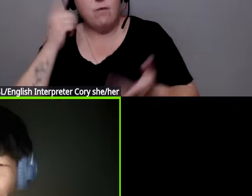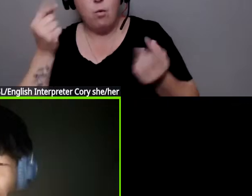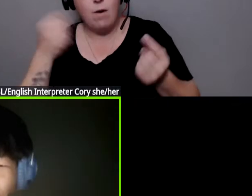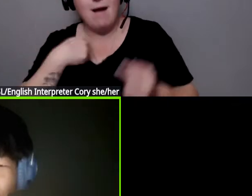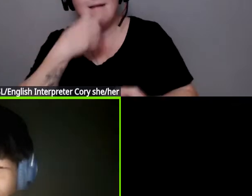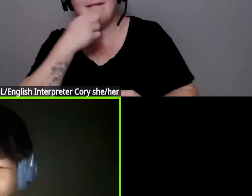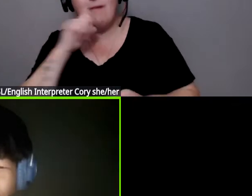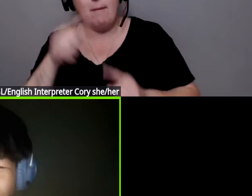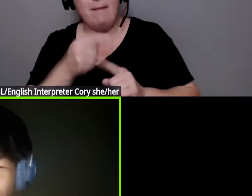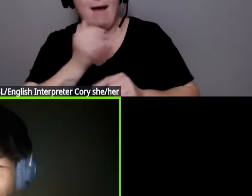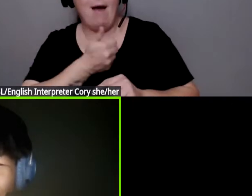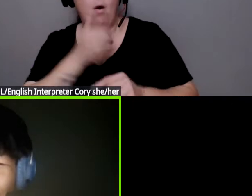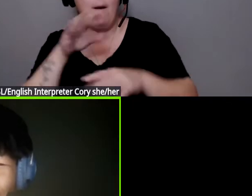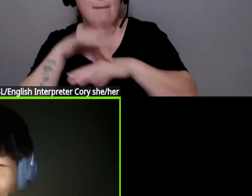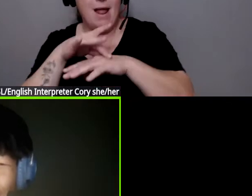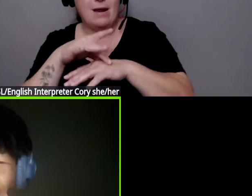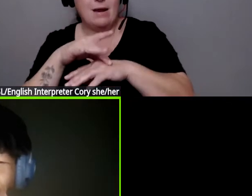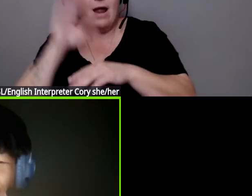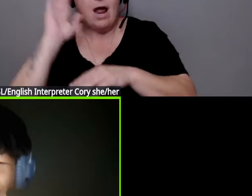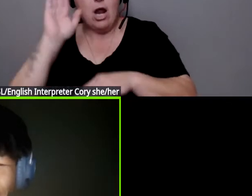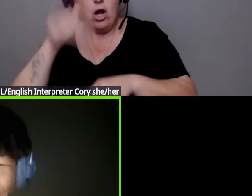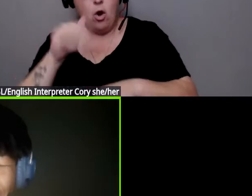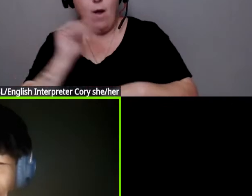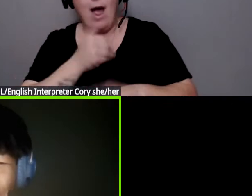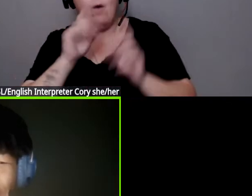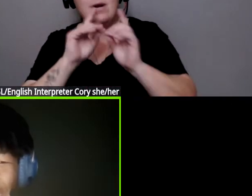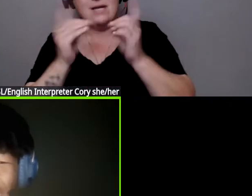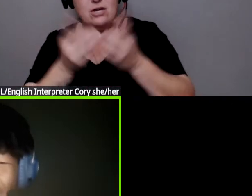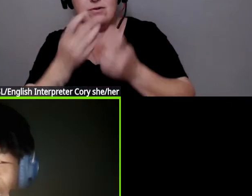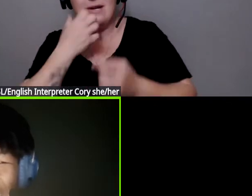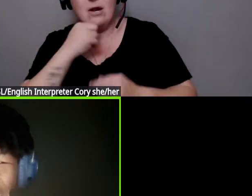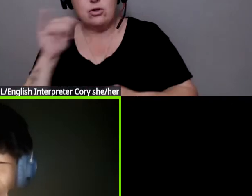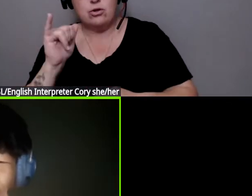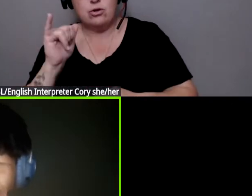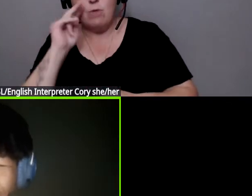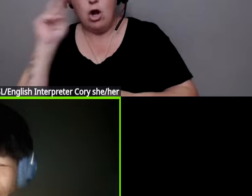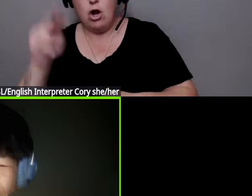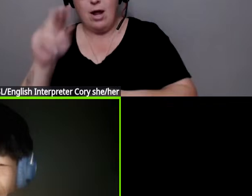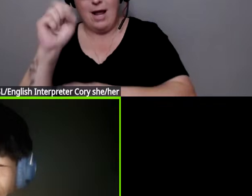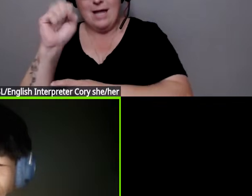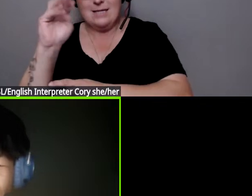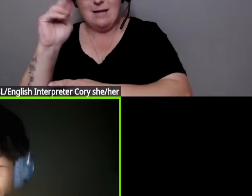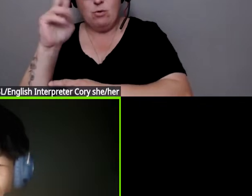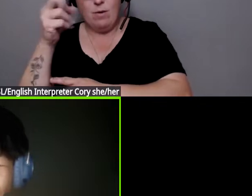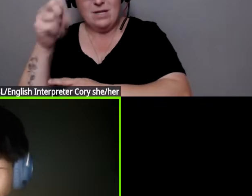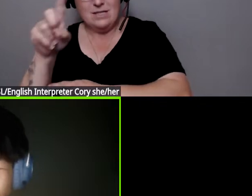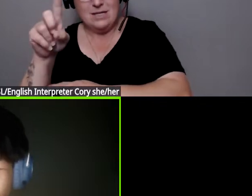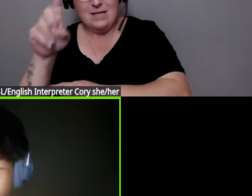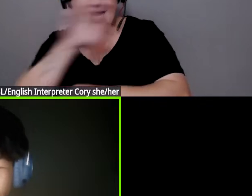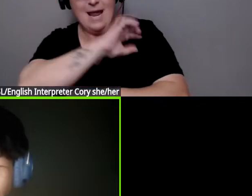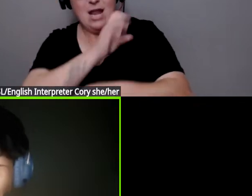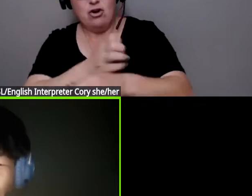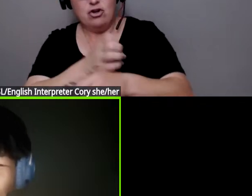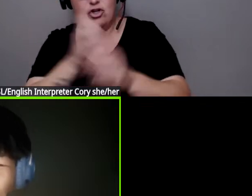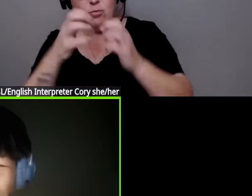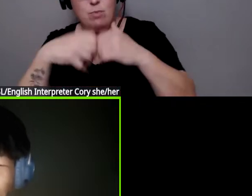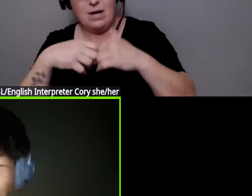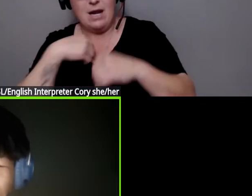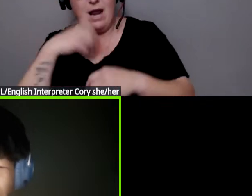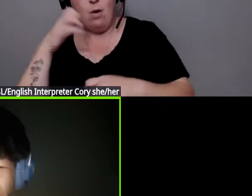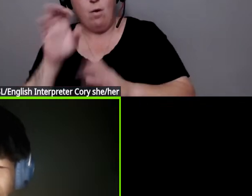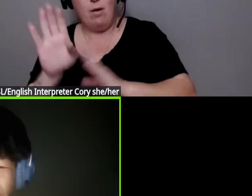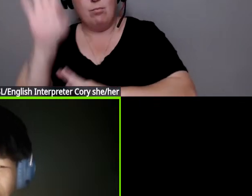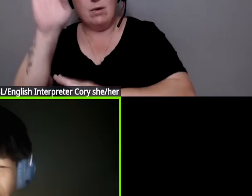about our planet, and I know our district does too. But looking at the SMUHSD energy breakdown, I want to raise a